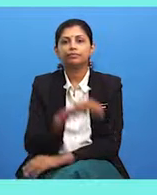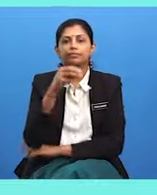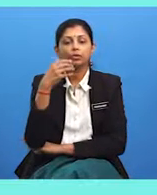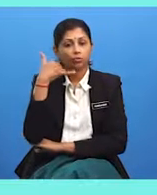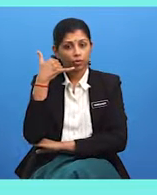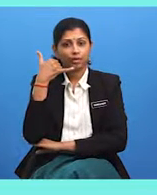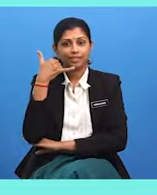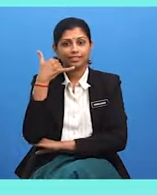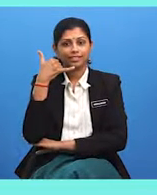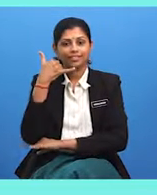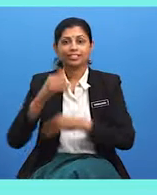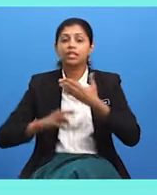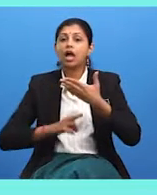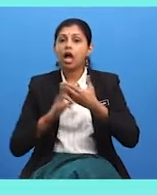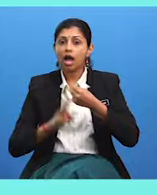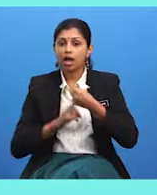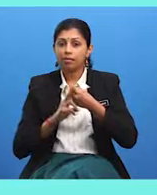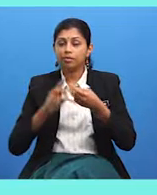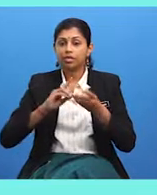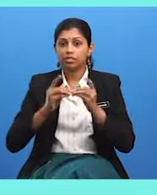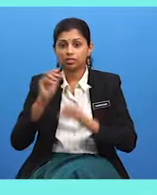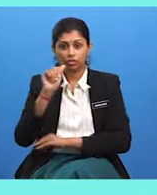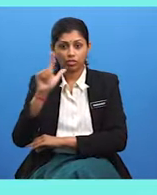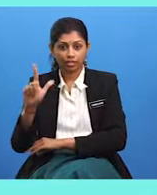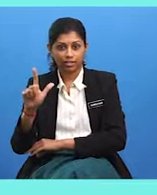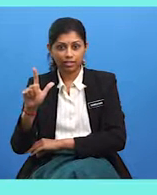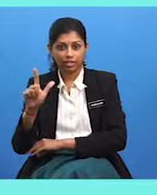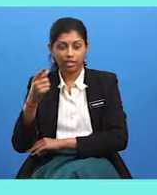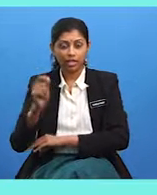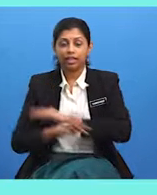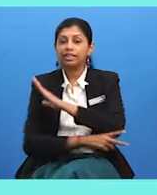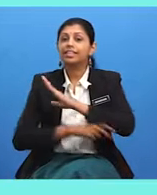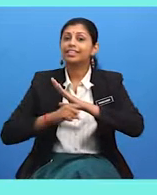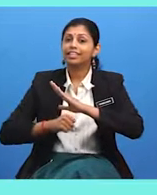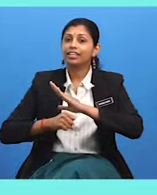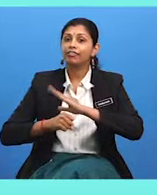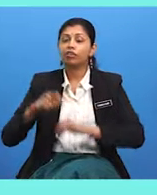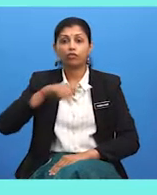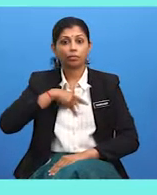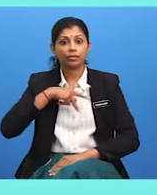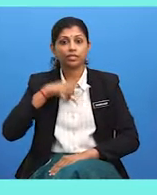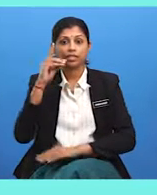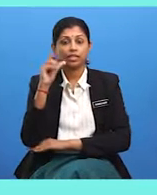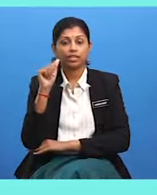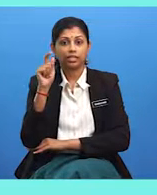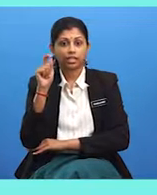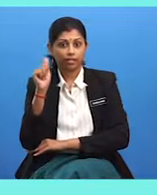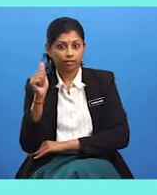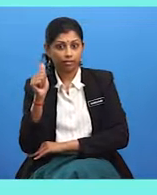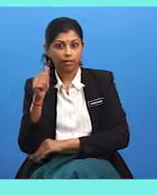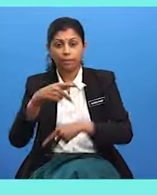devices, the harm is digital. The thief of your personal data, such